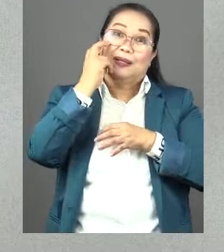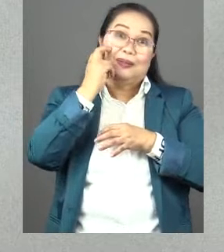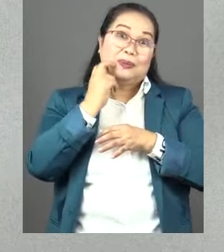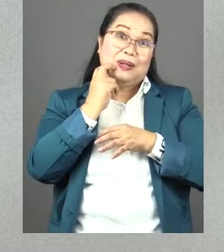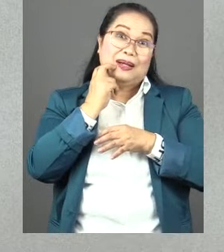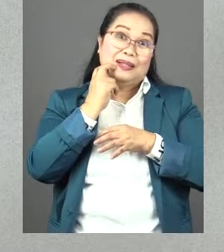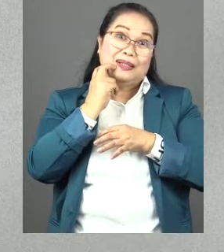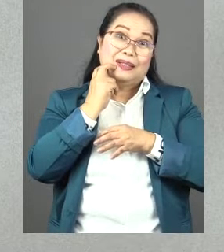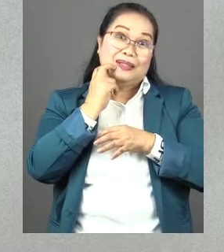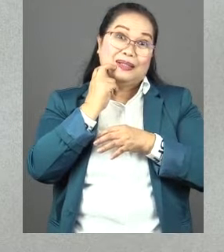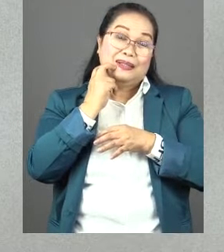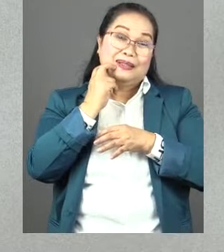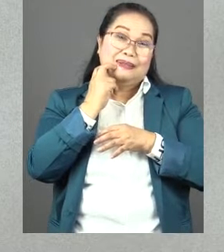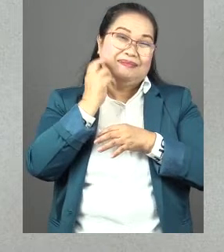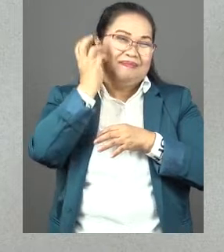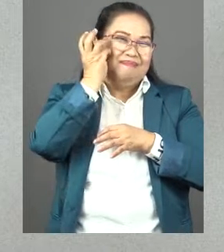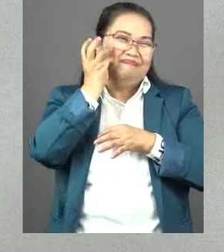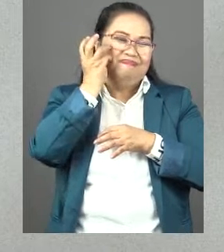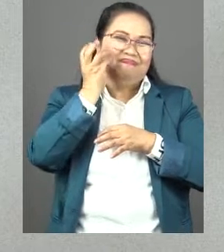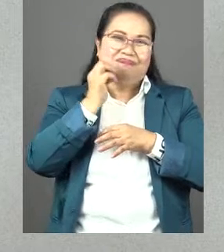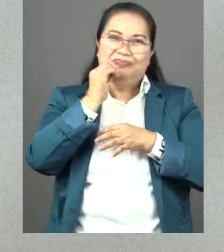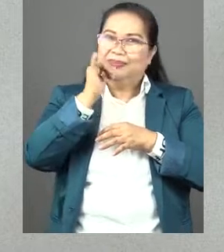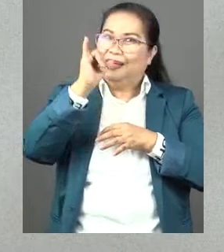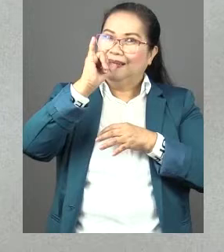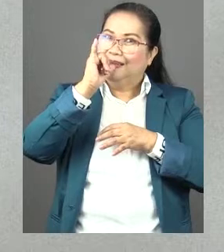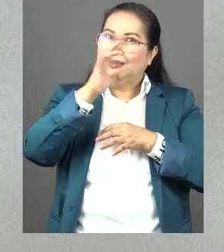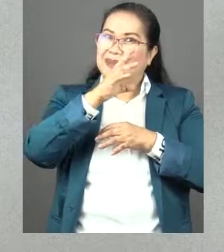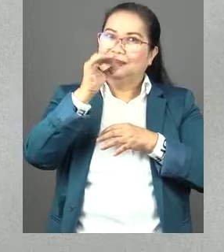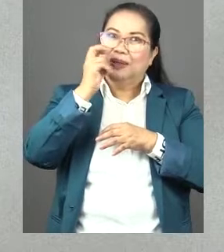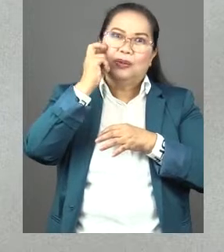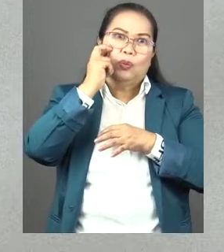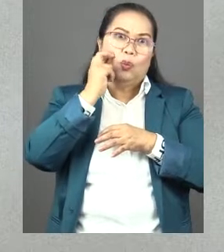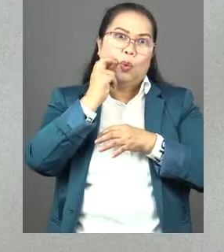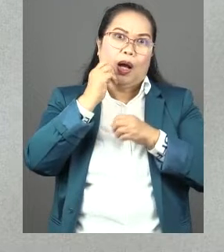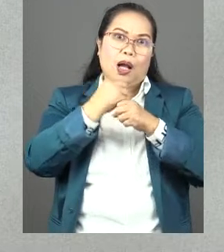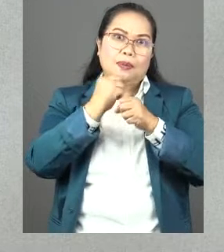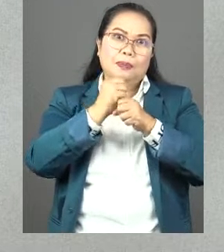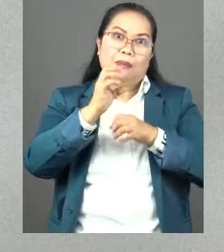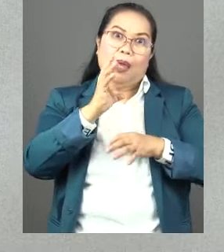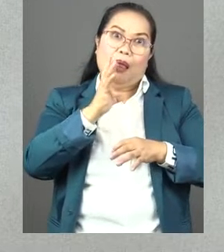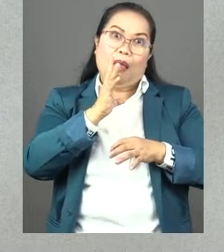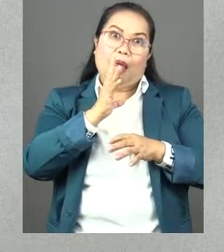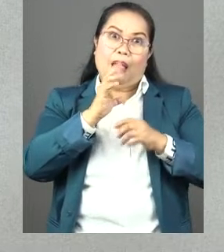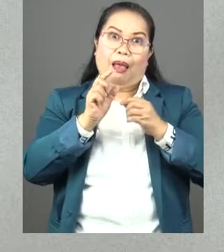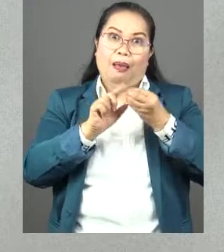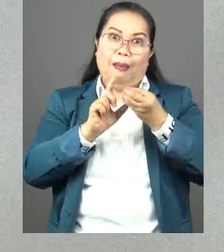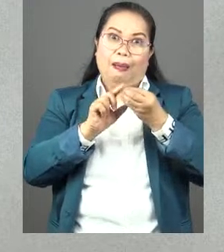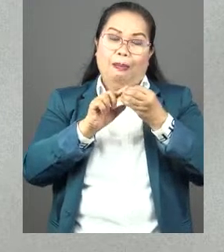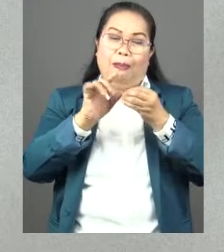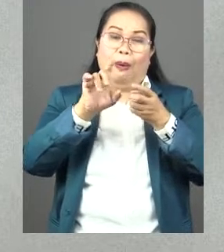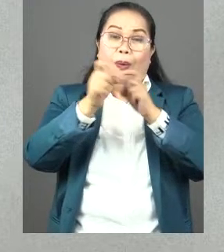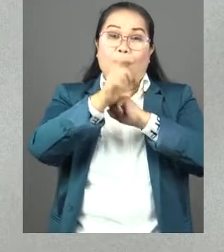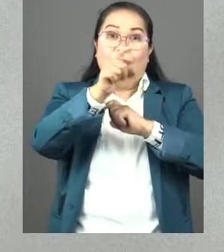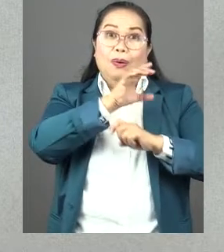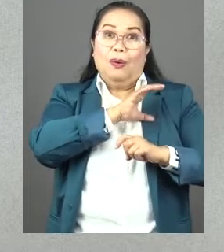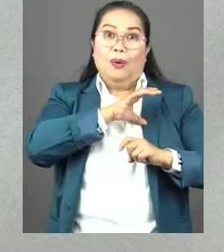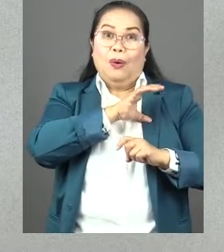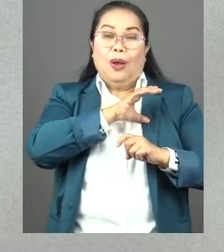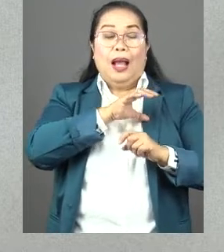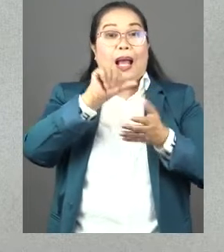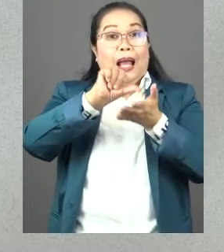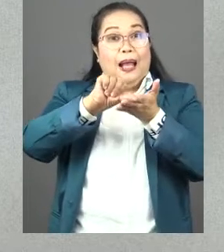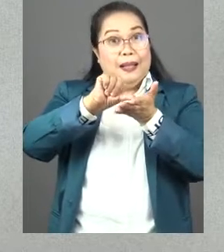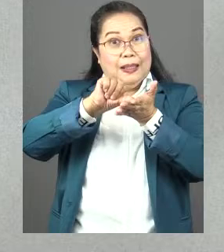consequences. She wasn't drunk, she wasn't even tipsy, but because wine made you more talkative than you are, you know, alcohol, friends, is